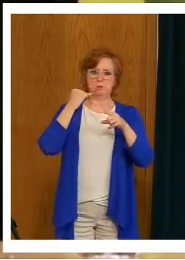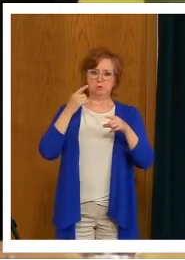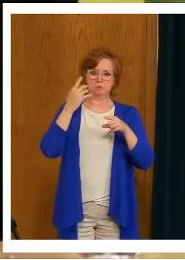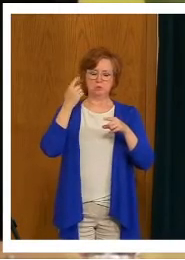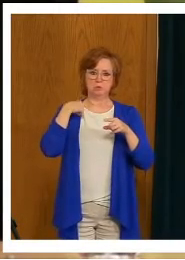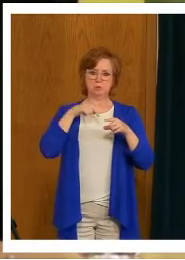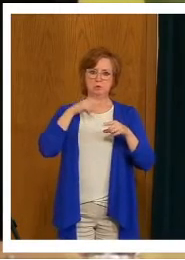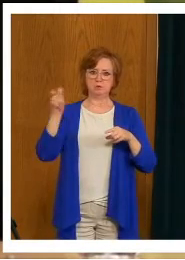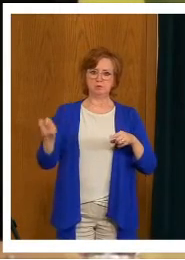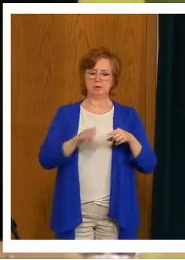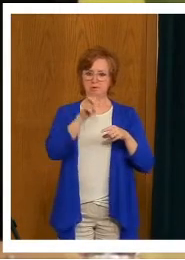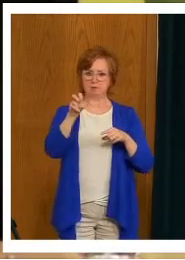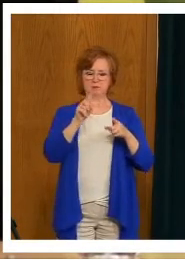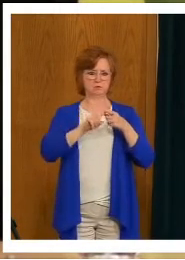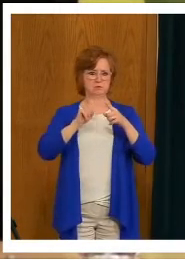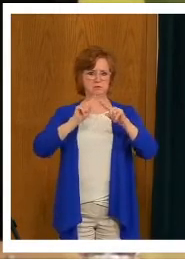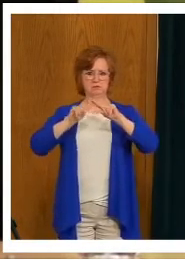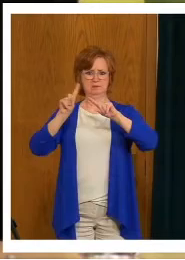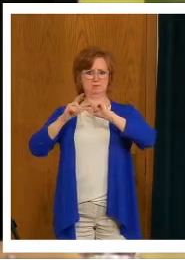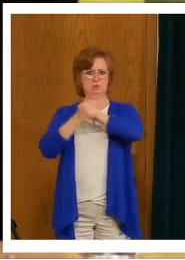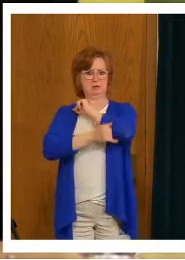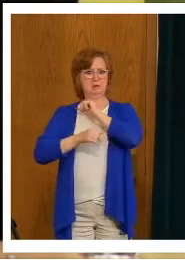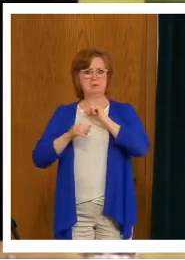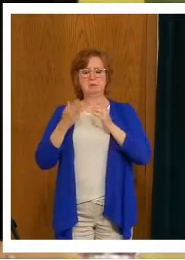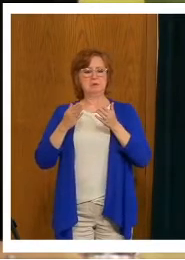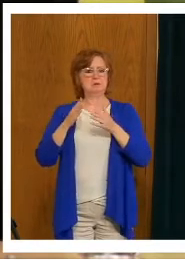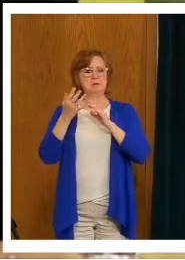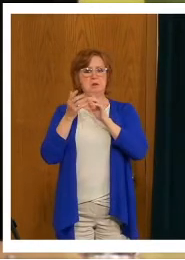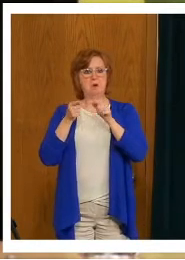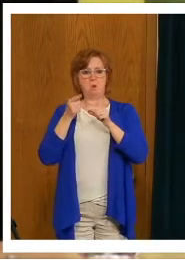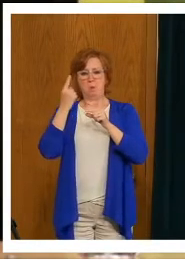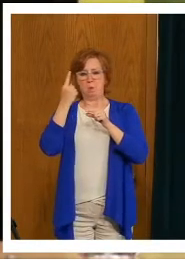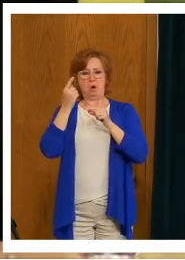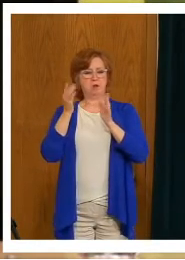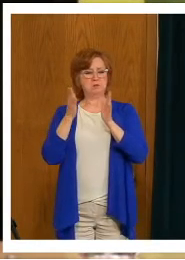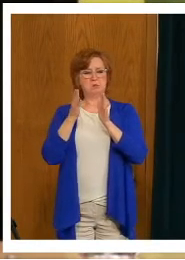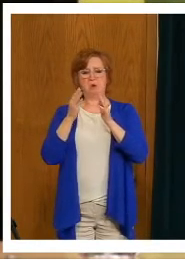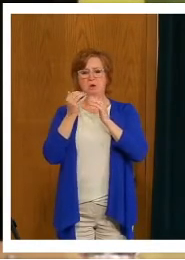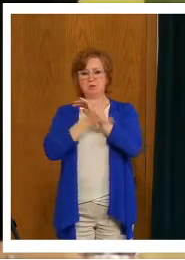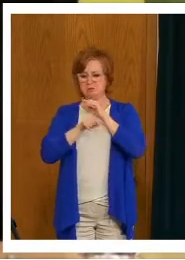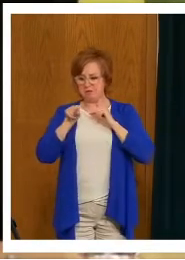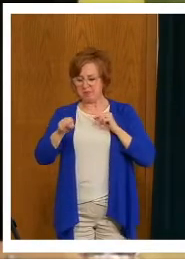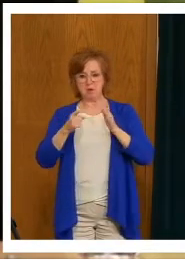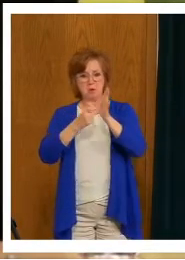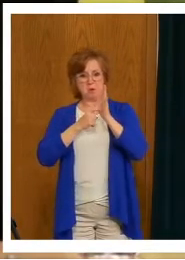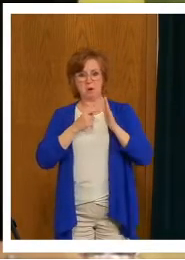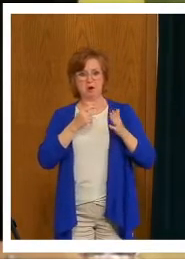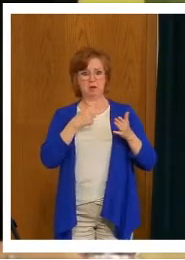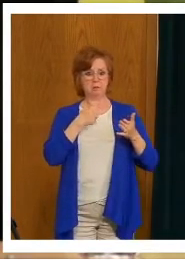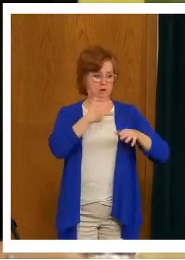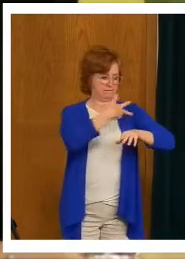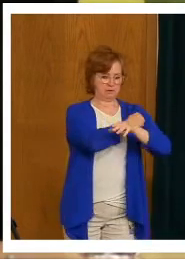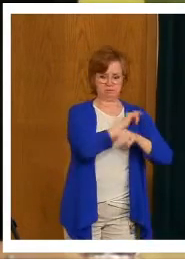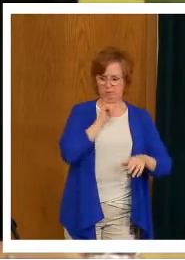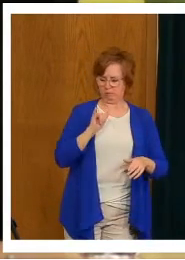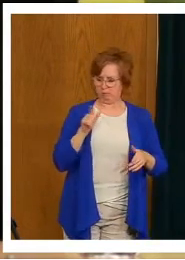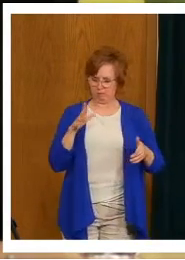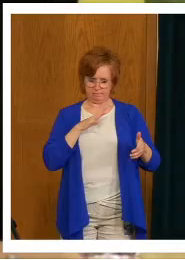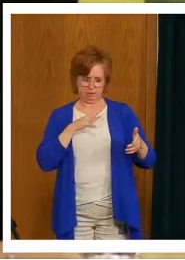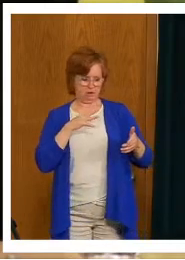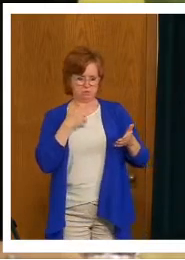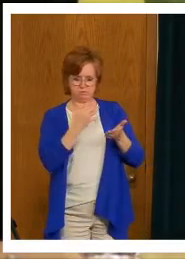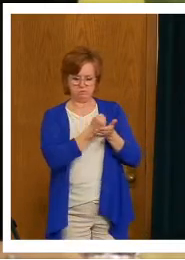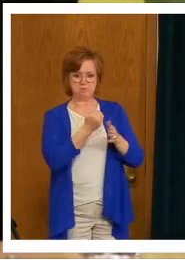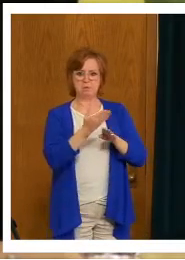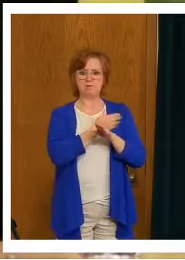or have before you travel to those areas. So I would suspect that there will be areas of the world, if not many areas, that will require you to have